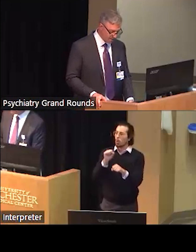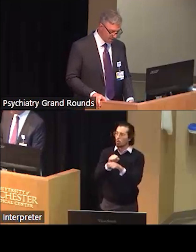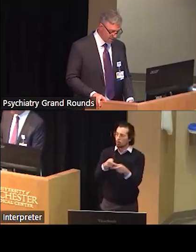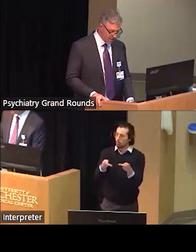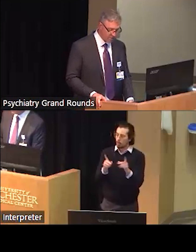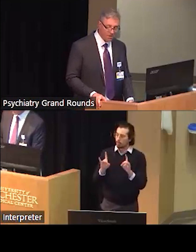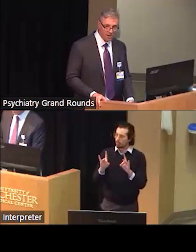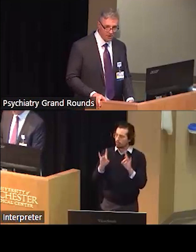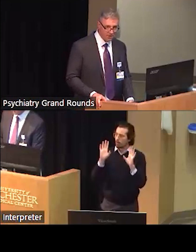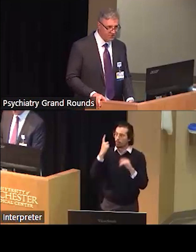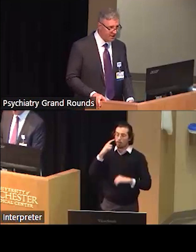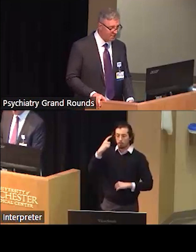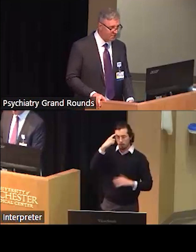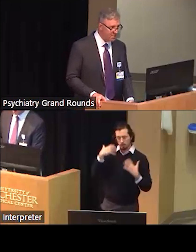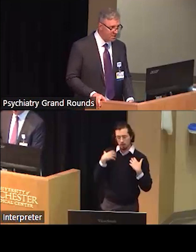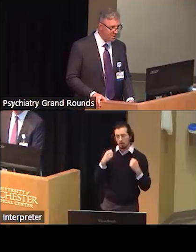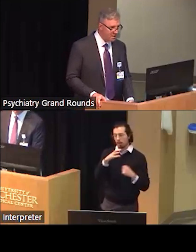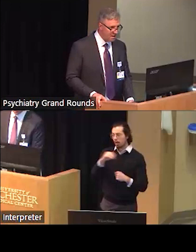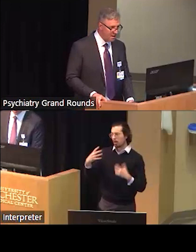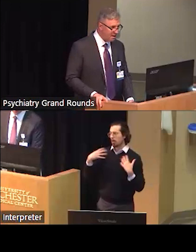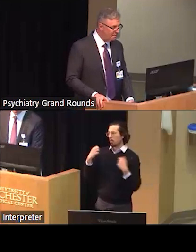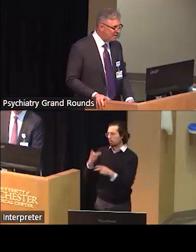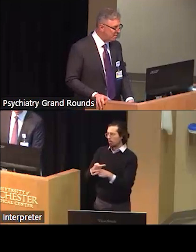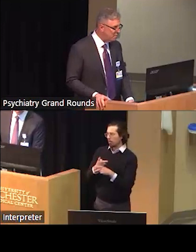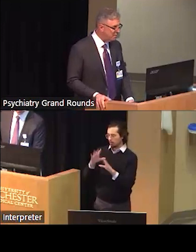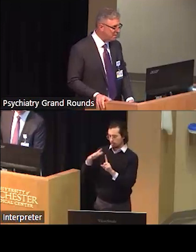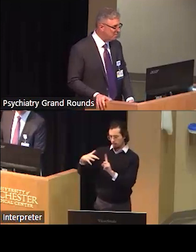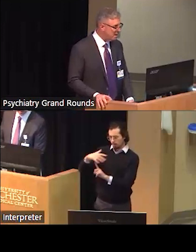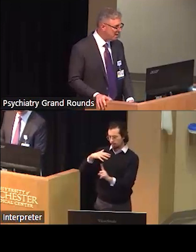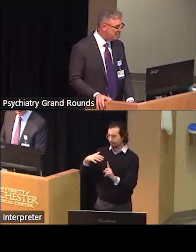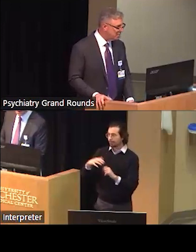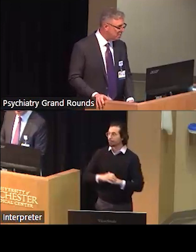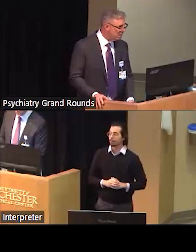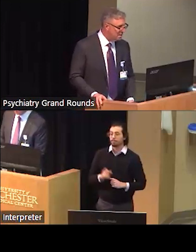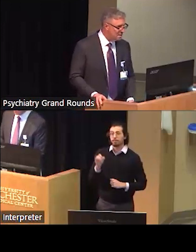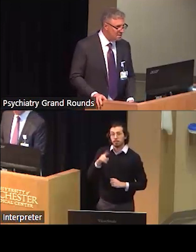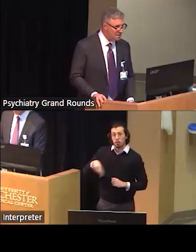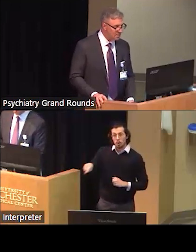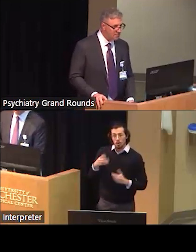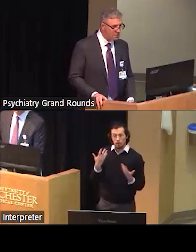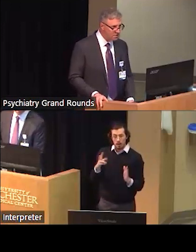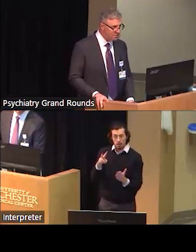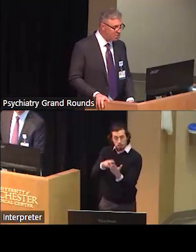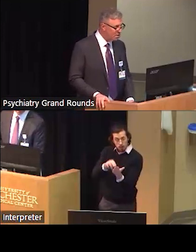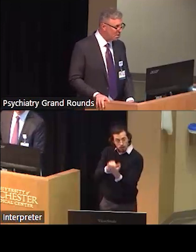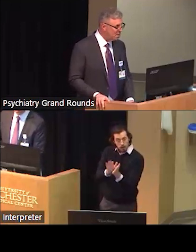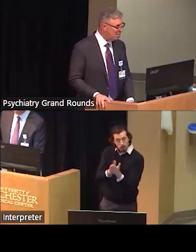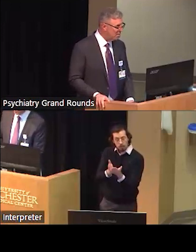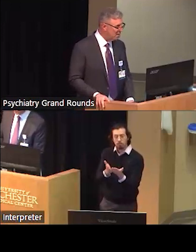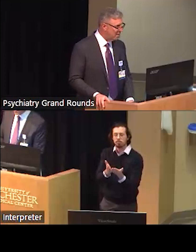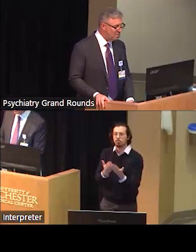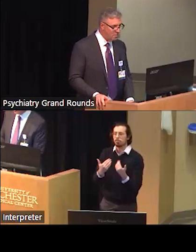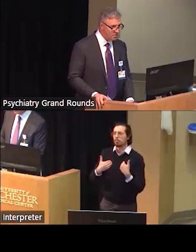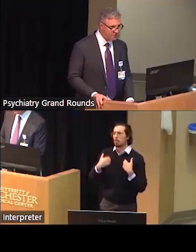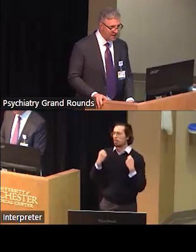Mental Health and General Healthcare Settings. If any of you have been able to review this book,